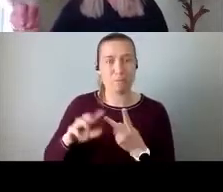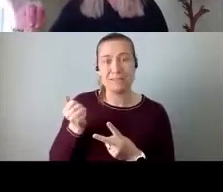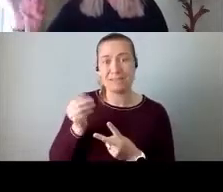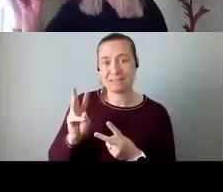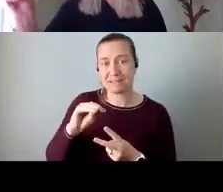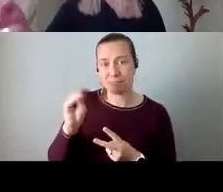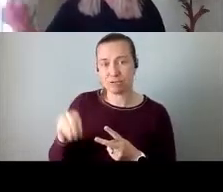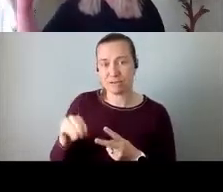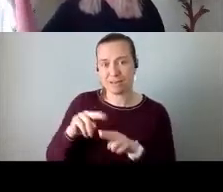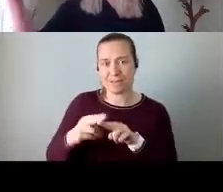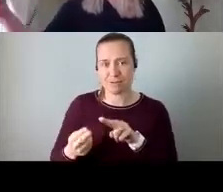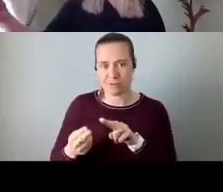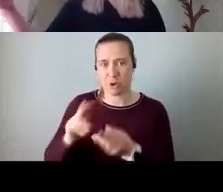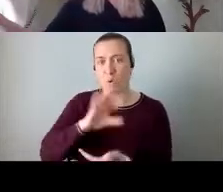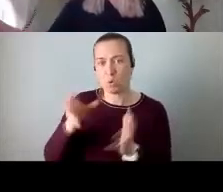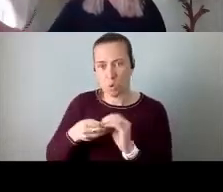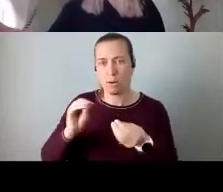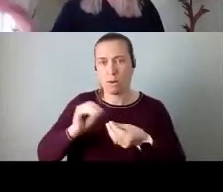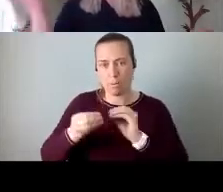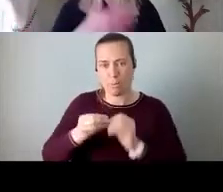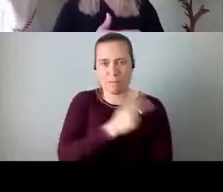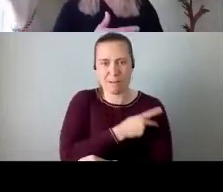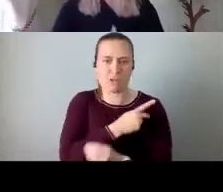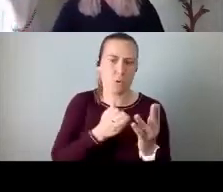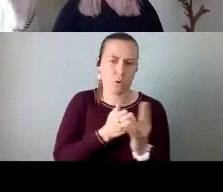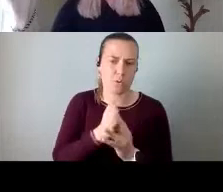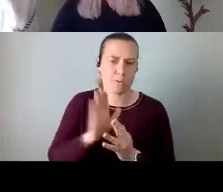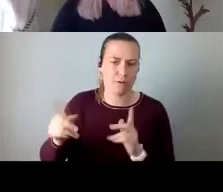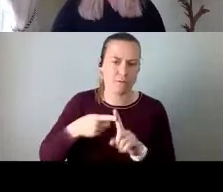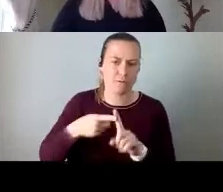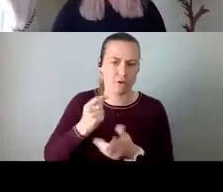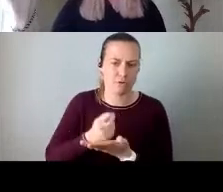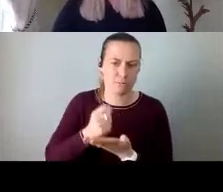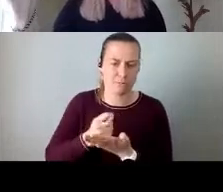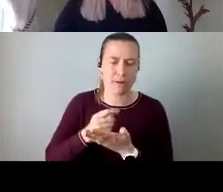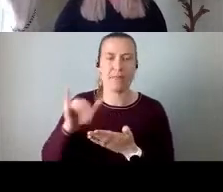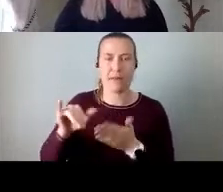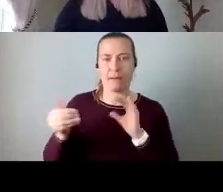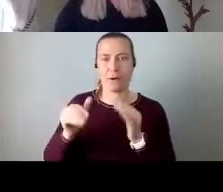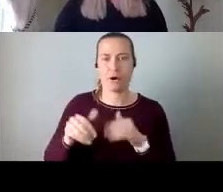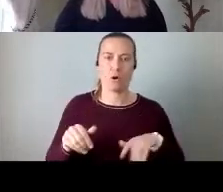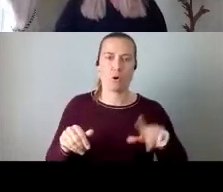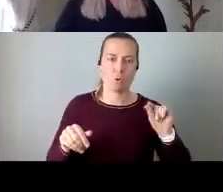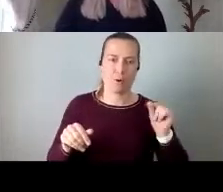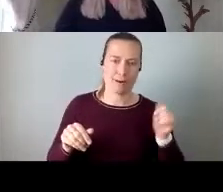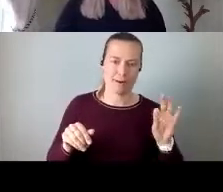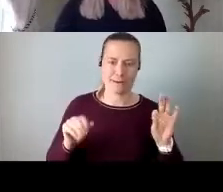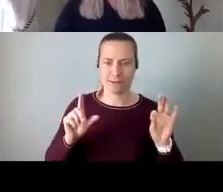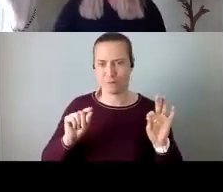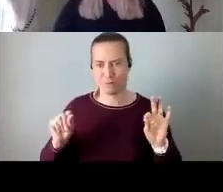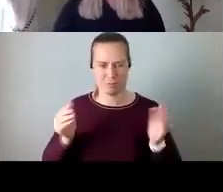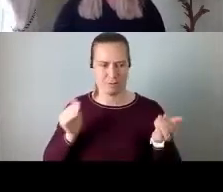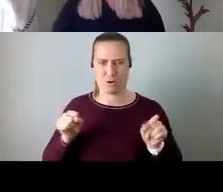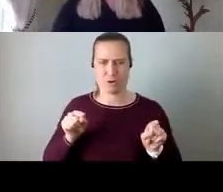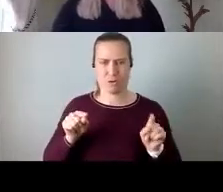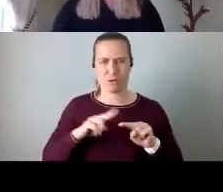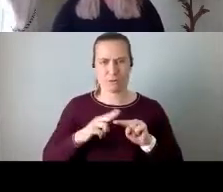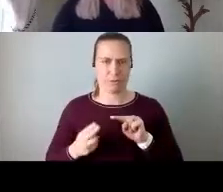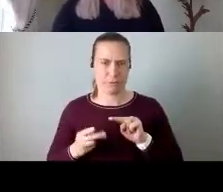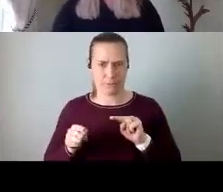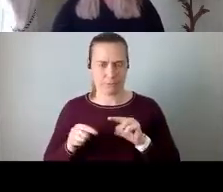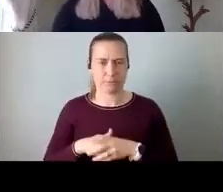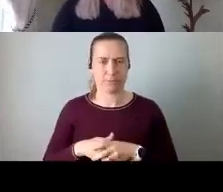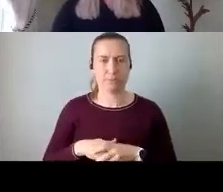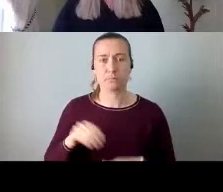of patients undergoing a first treatment in comparison to what happened in 2019. There's also been kind of a 40% decline